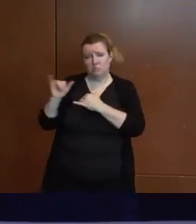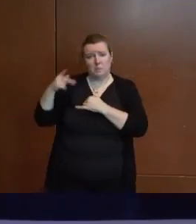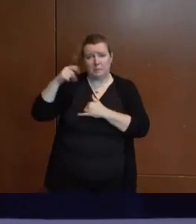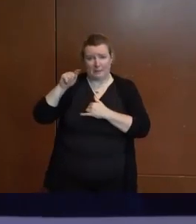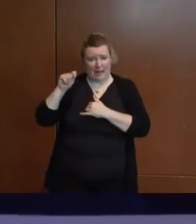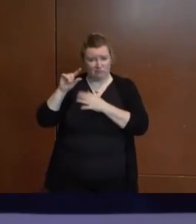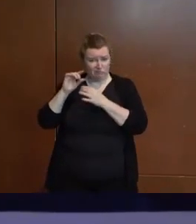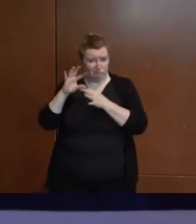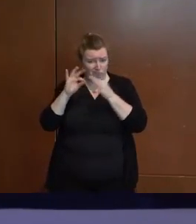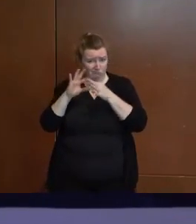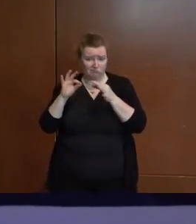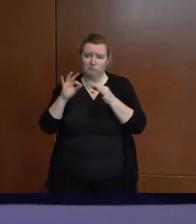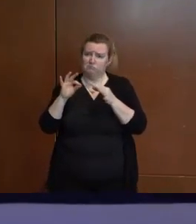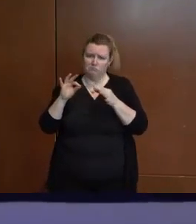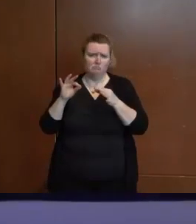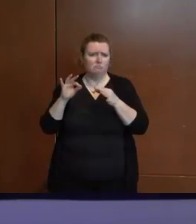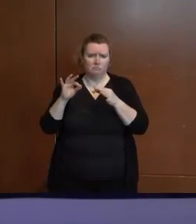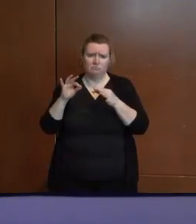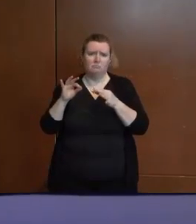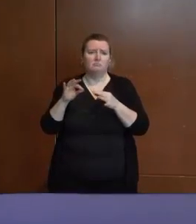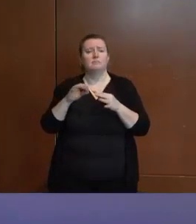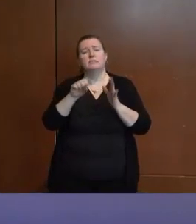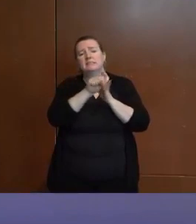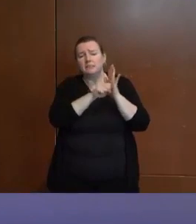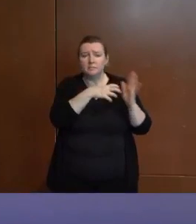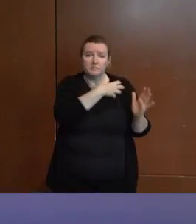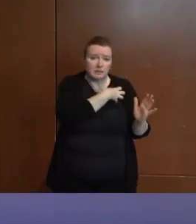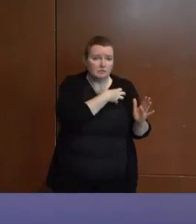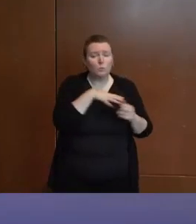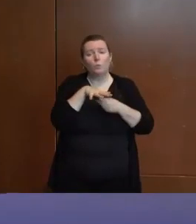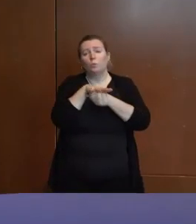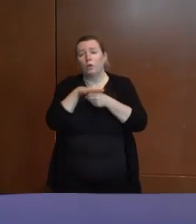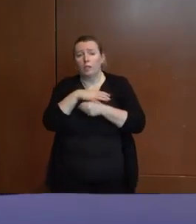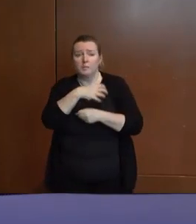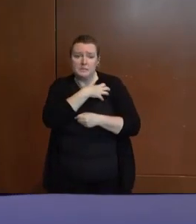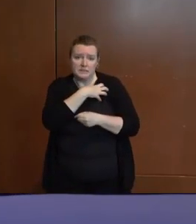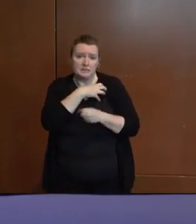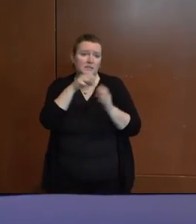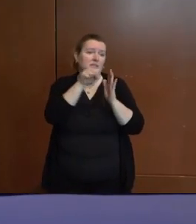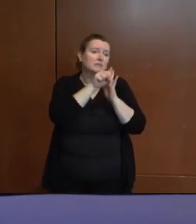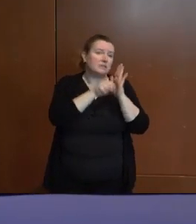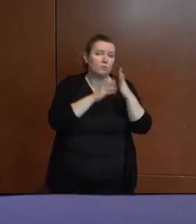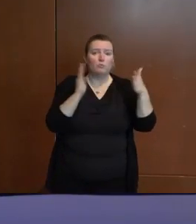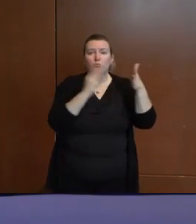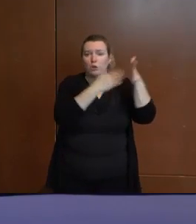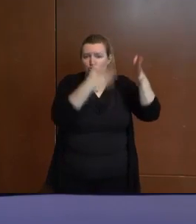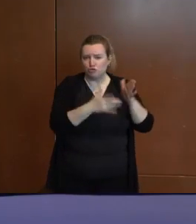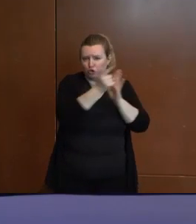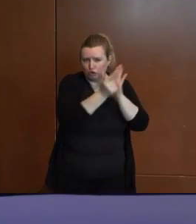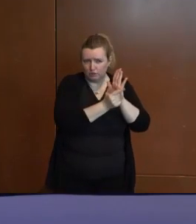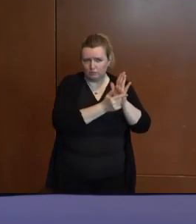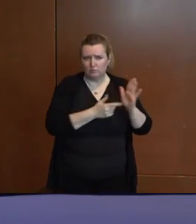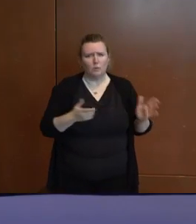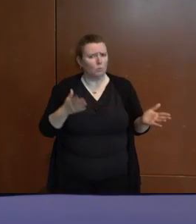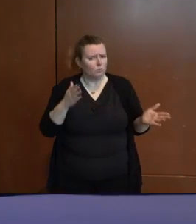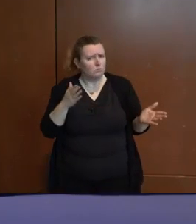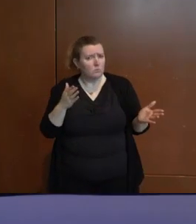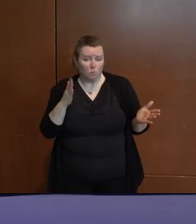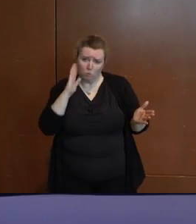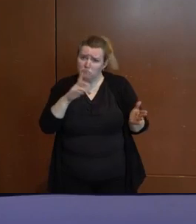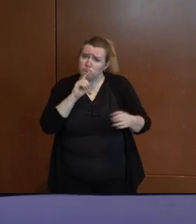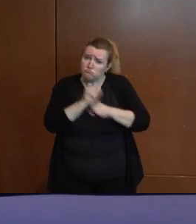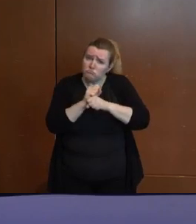police, local, county prosecutors, whatever it might be. We have got to bring compliance to 100%, and if we don't, we'll